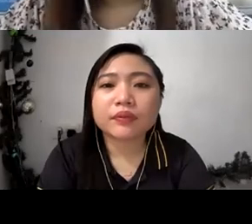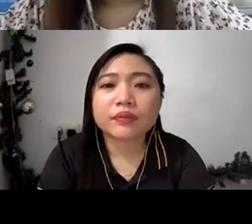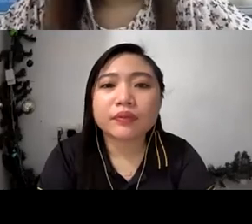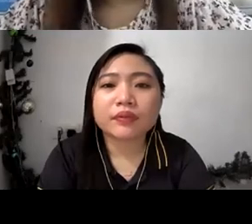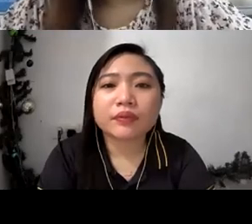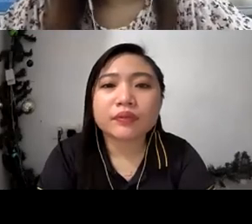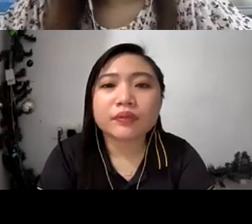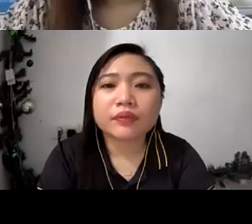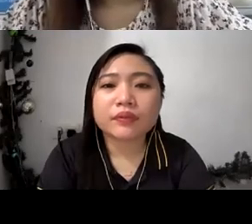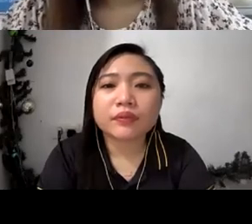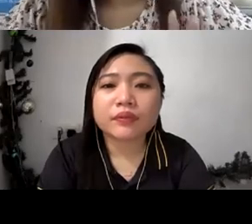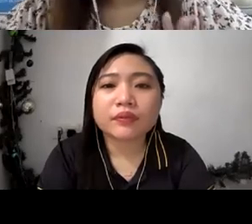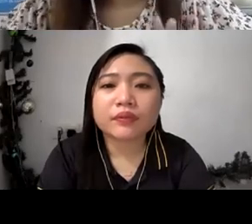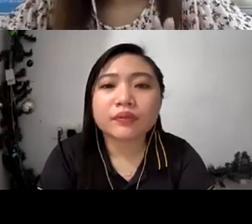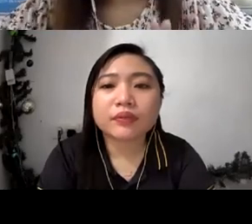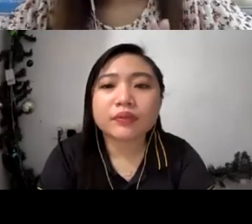bananas.